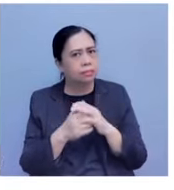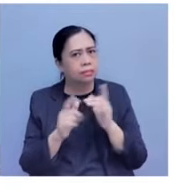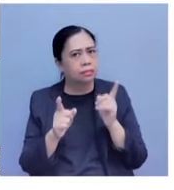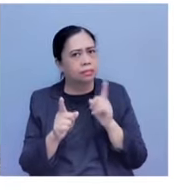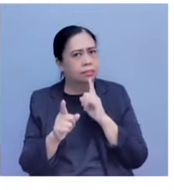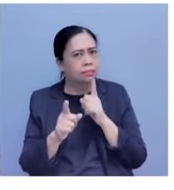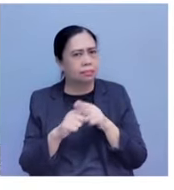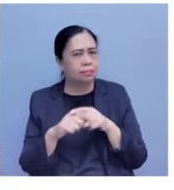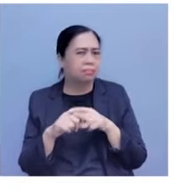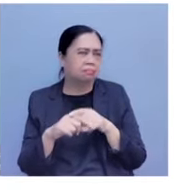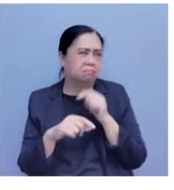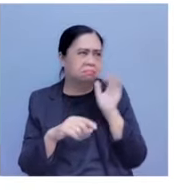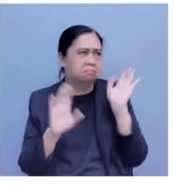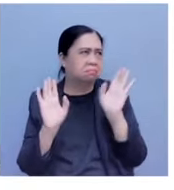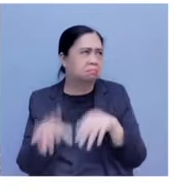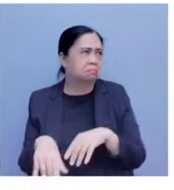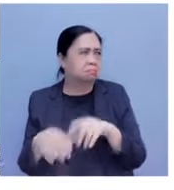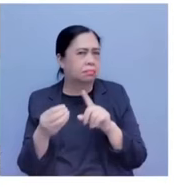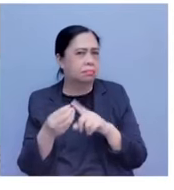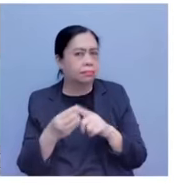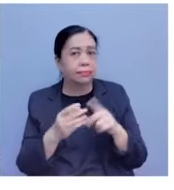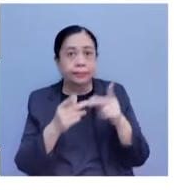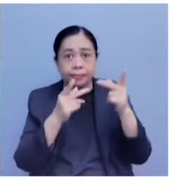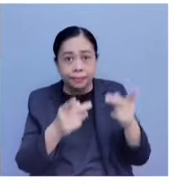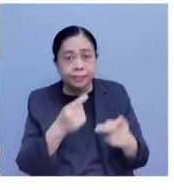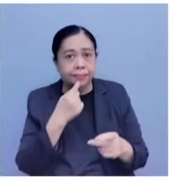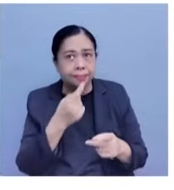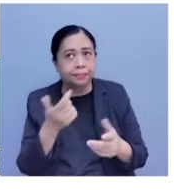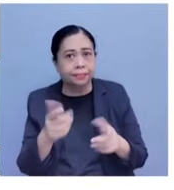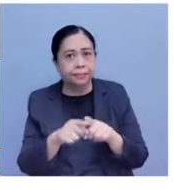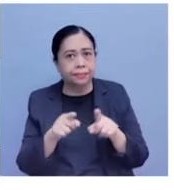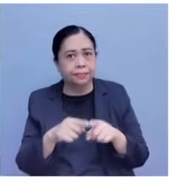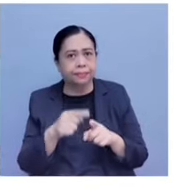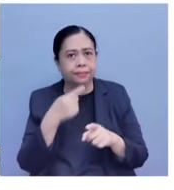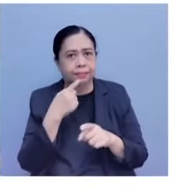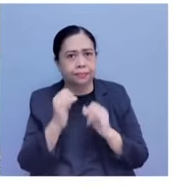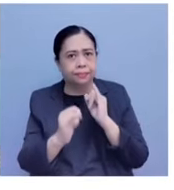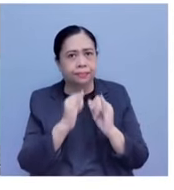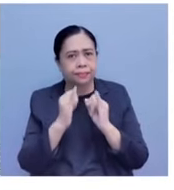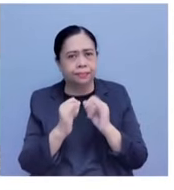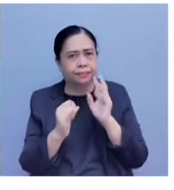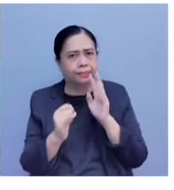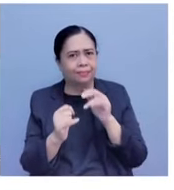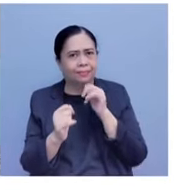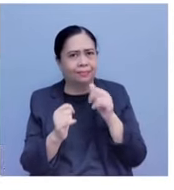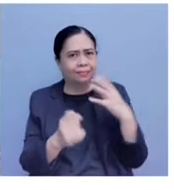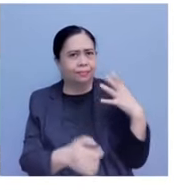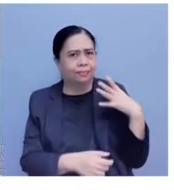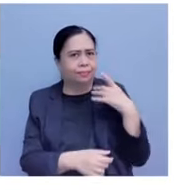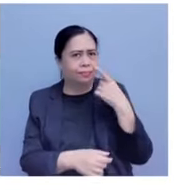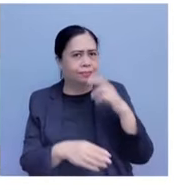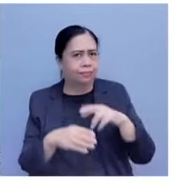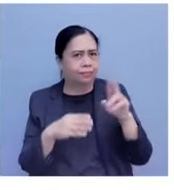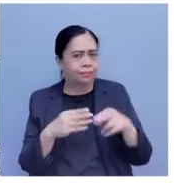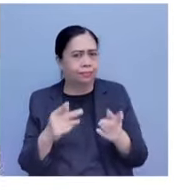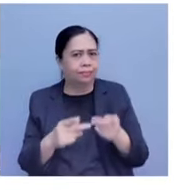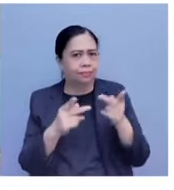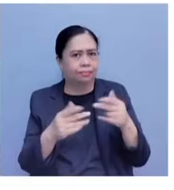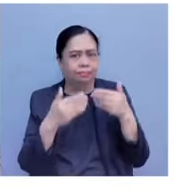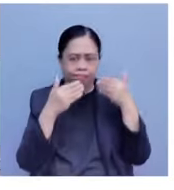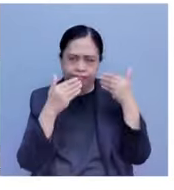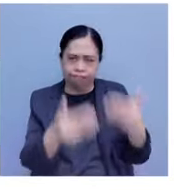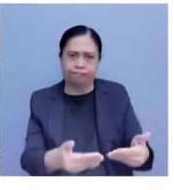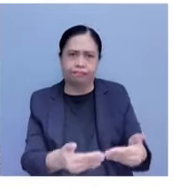not bothered by the petition. In fact, he also said in that interview that they will not wait for the results of the petition. They're going to